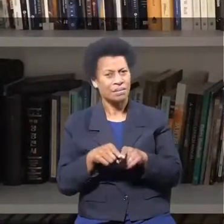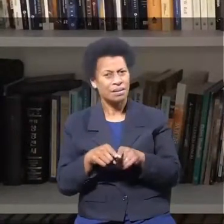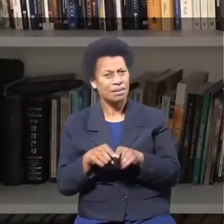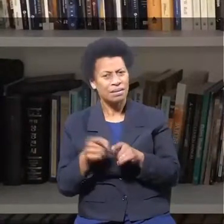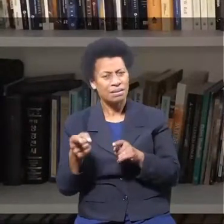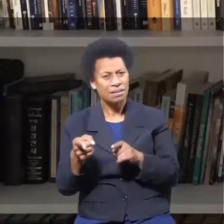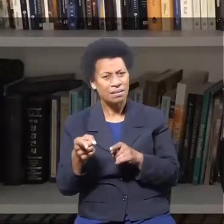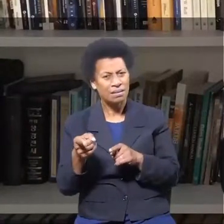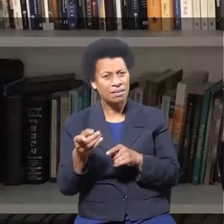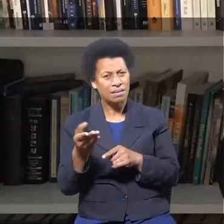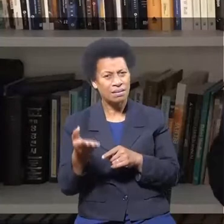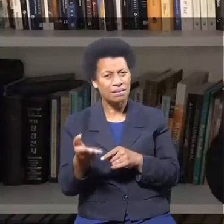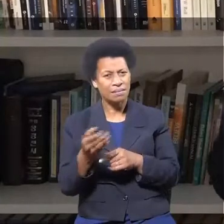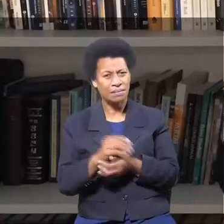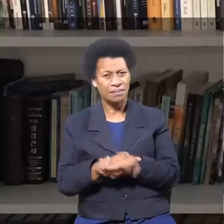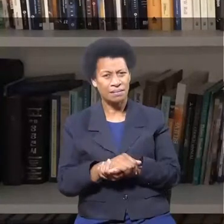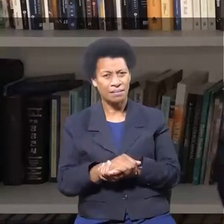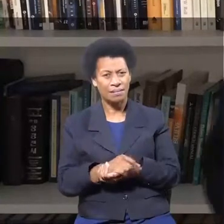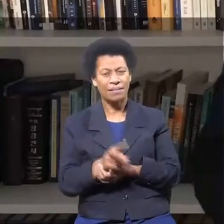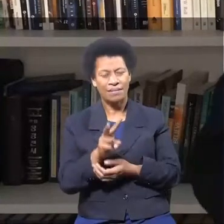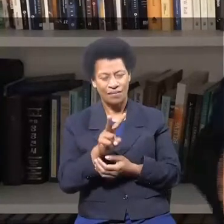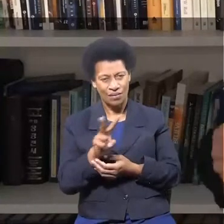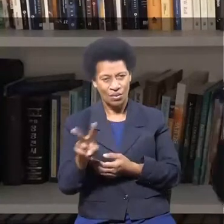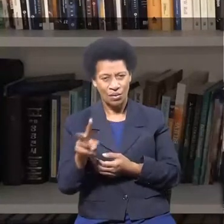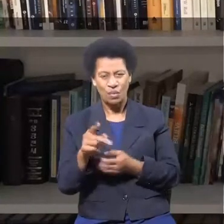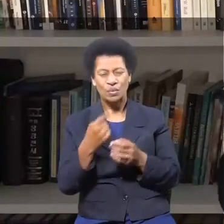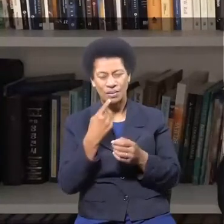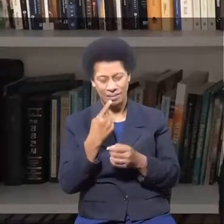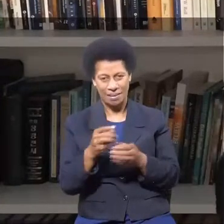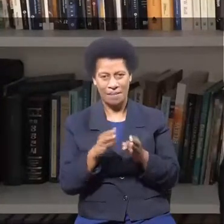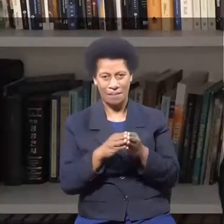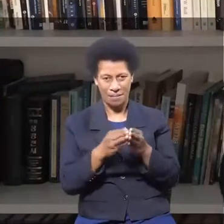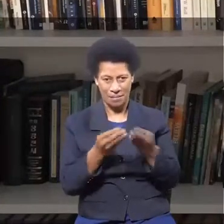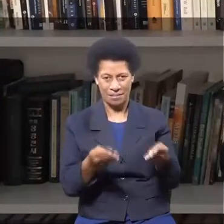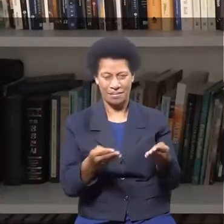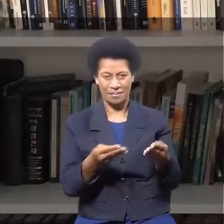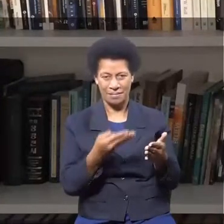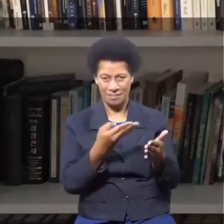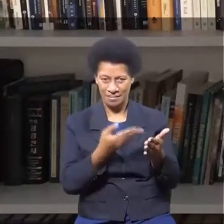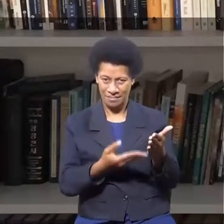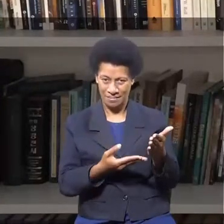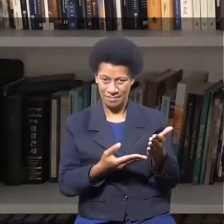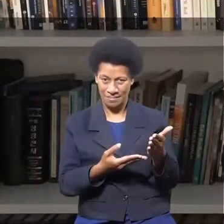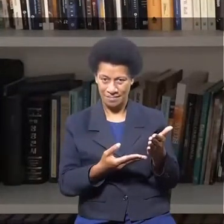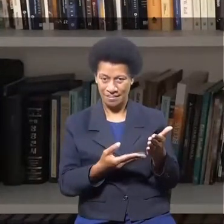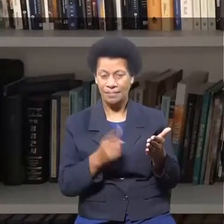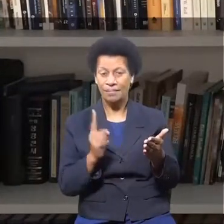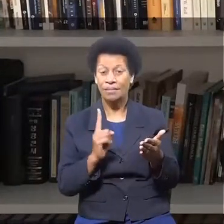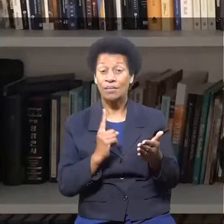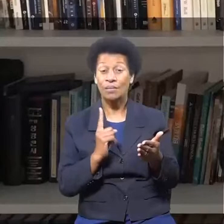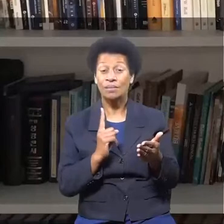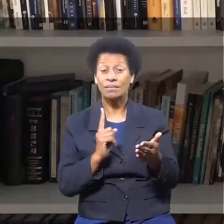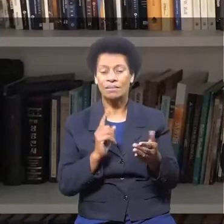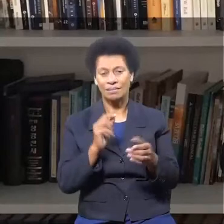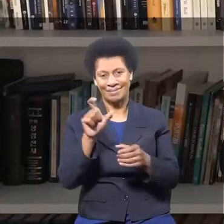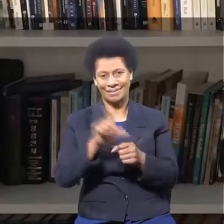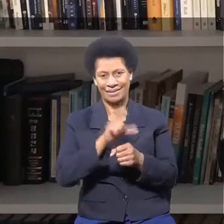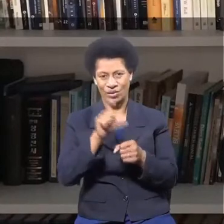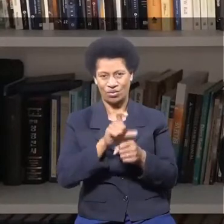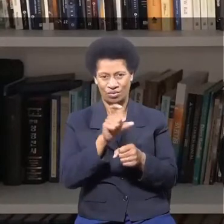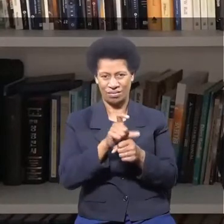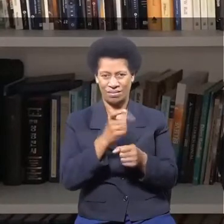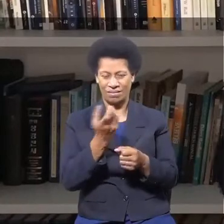points us to is that it validates, it confirms the biblical account of